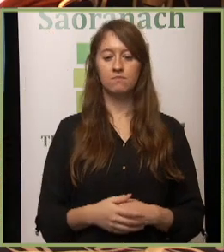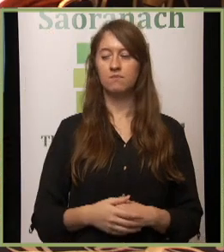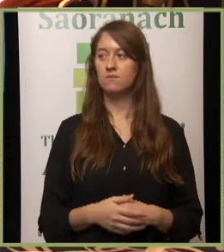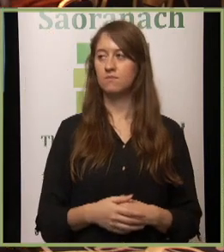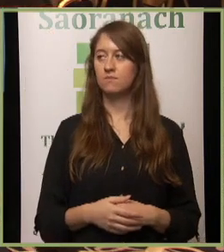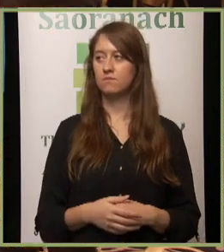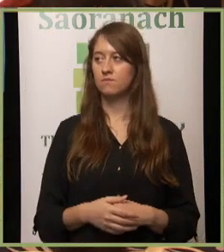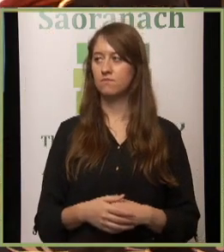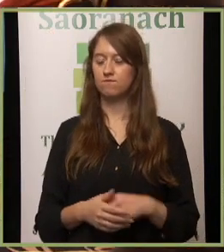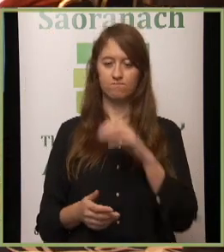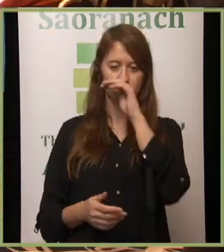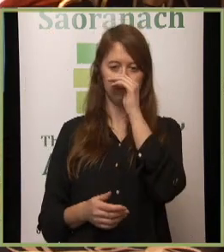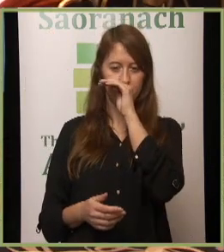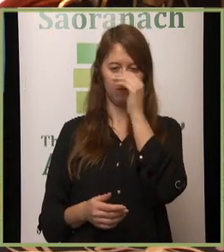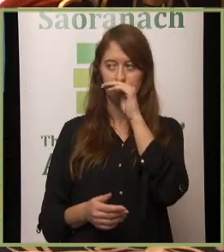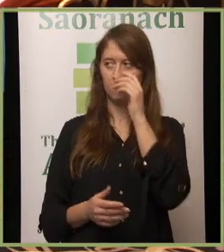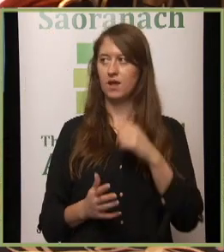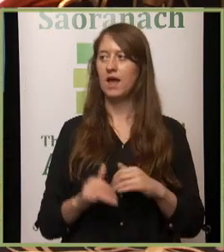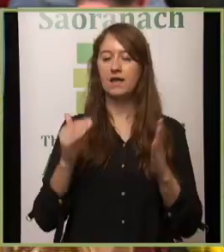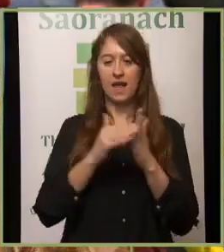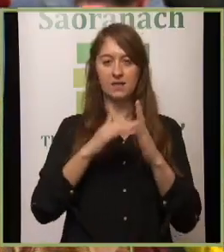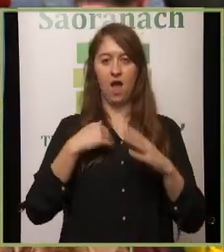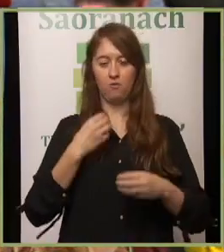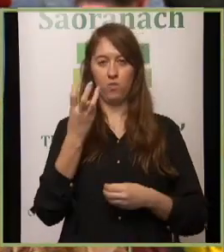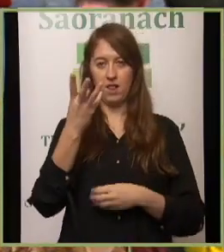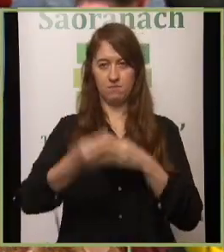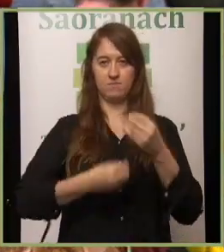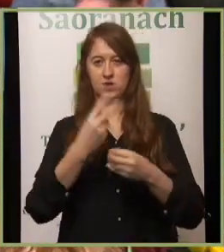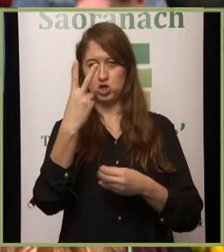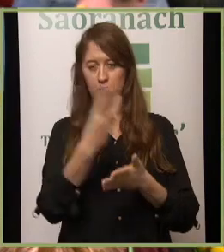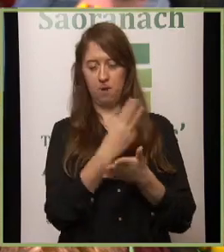I'm going to, if I can, cover off 2 elements in that.